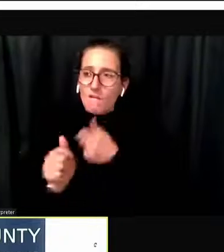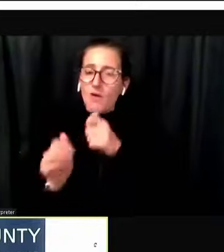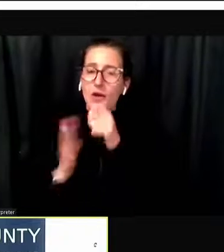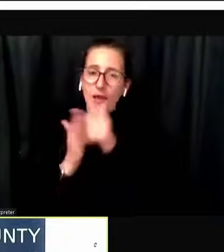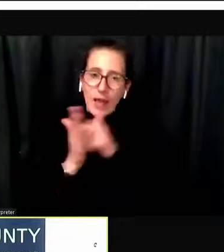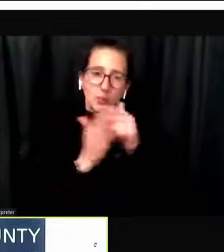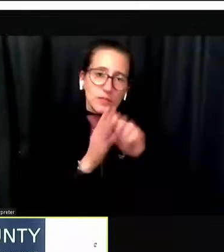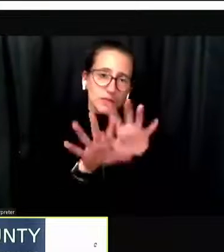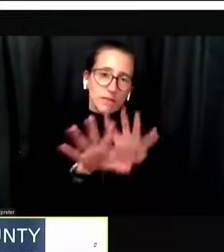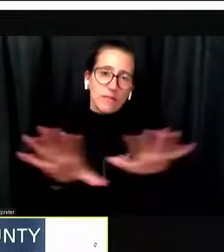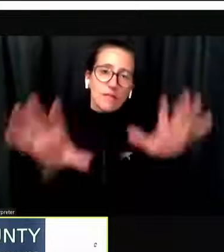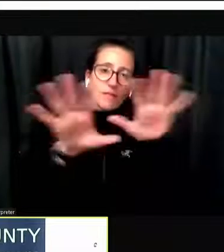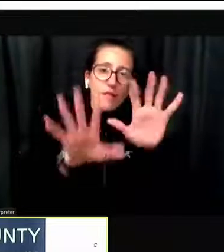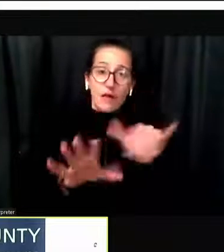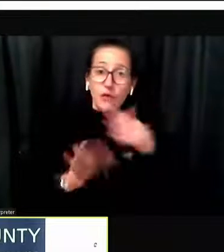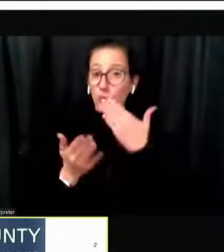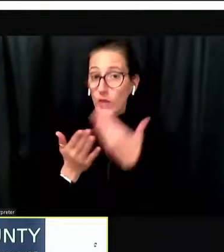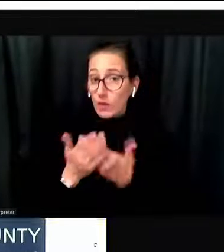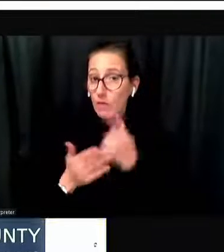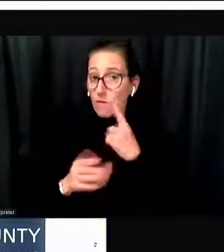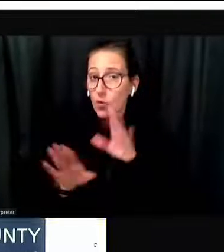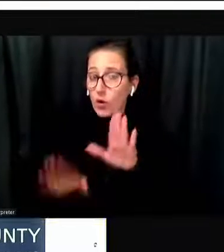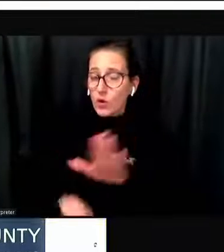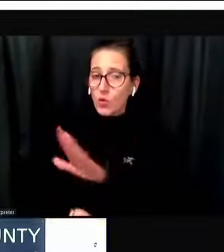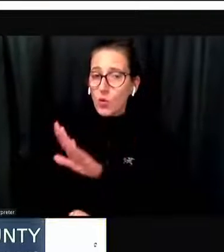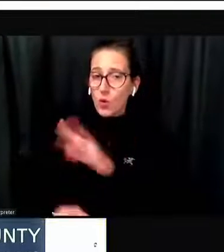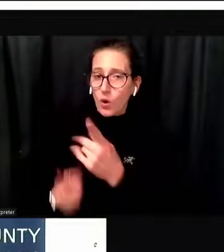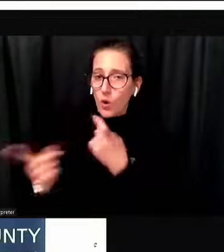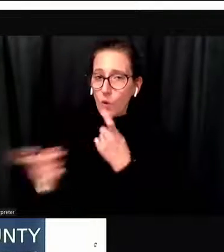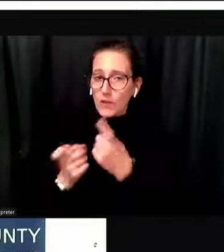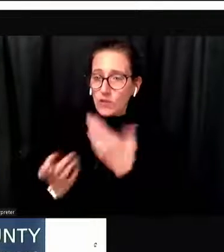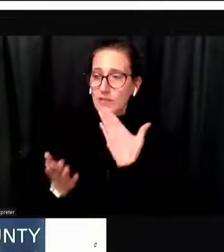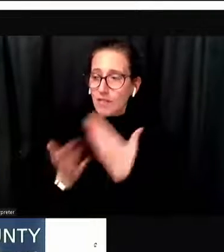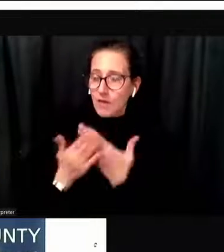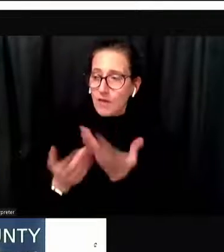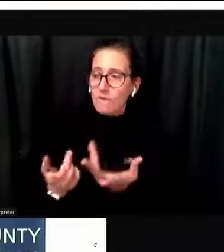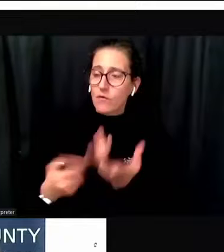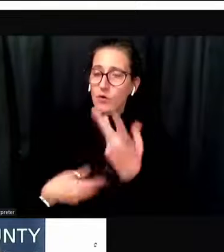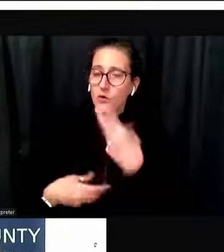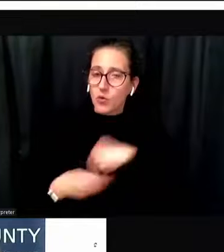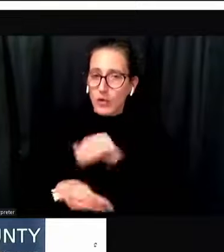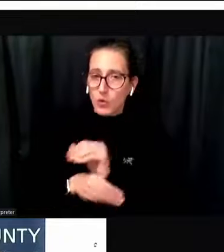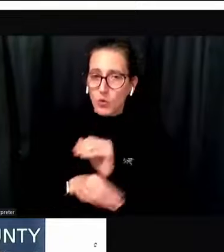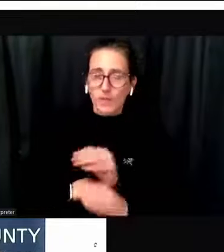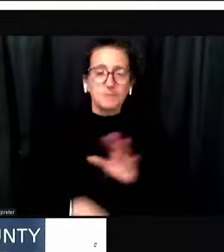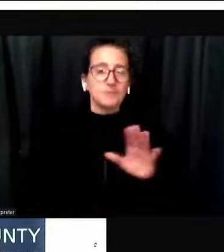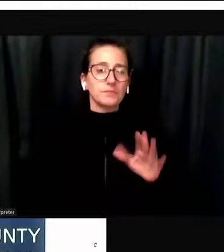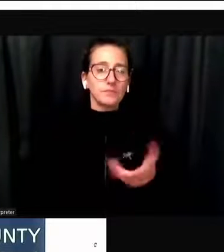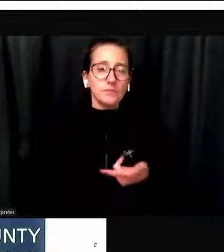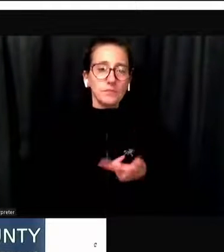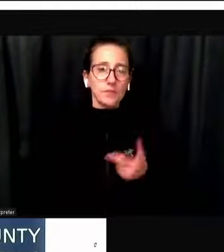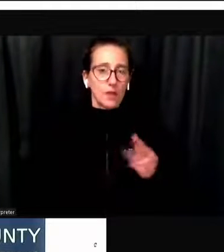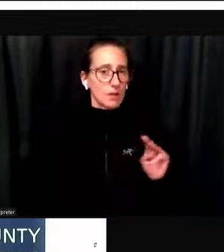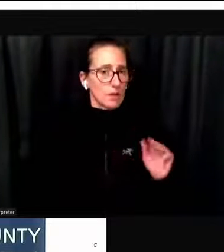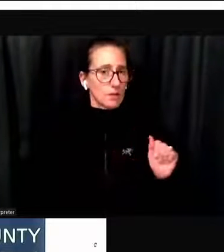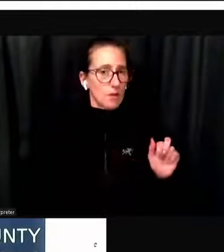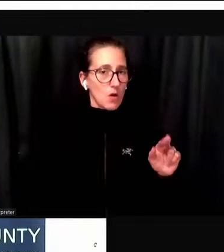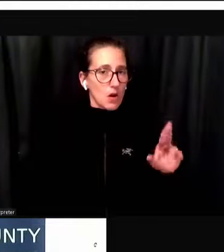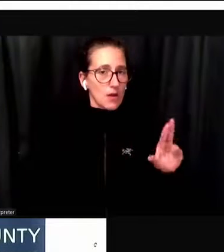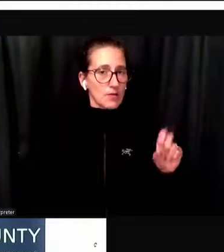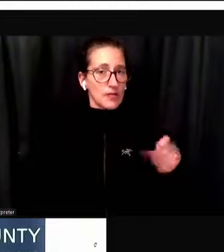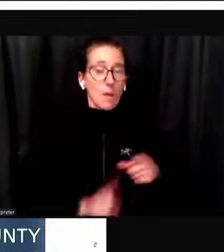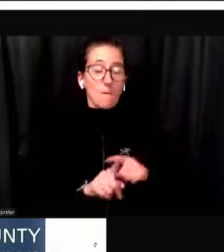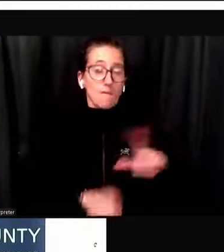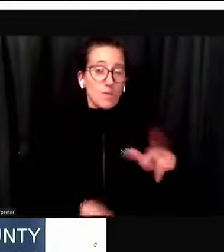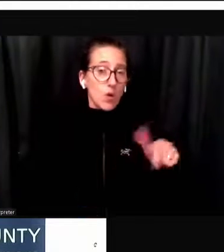much for being here. And Commissioner, before we hear from Commissioner Willie to truly close us out, I